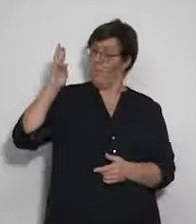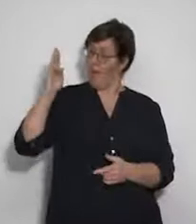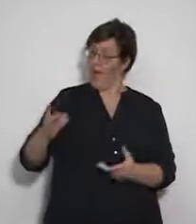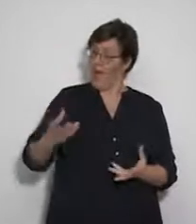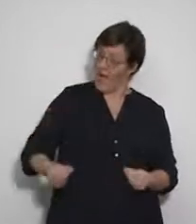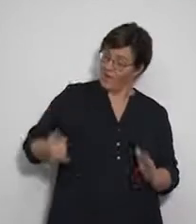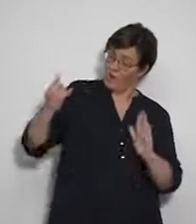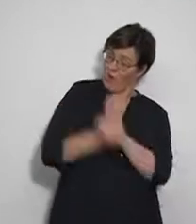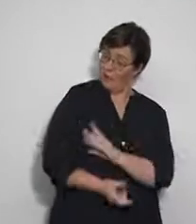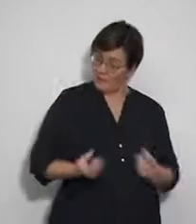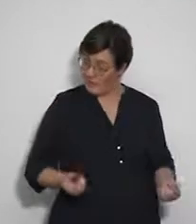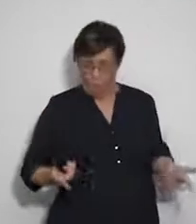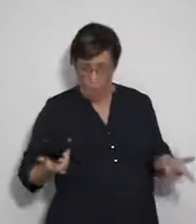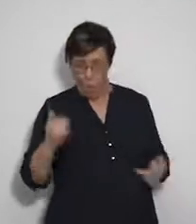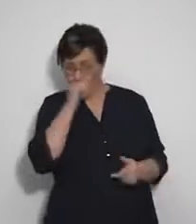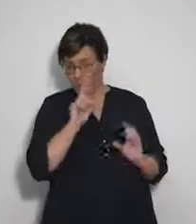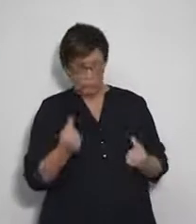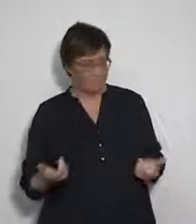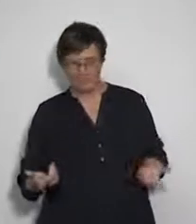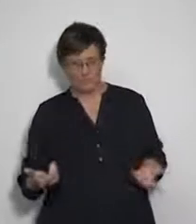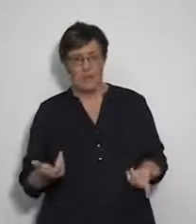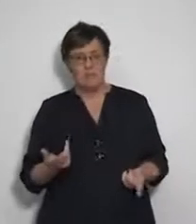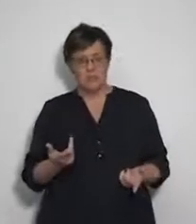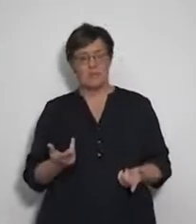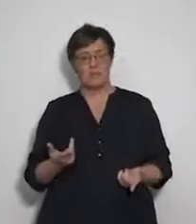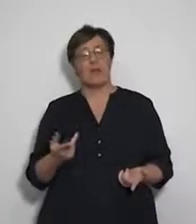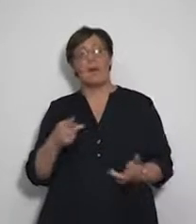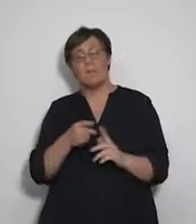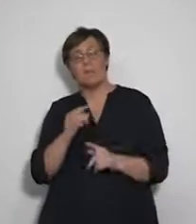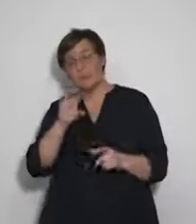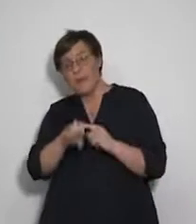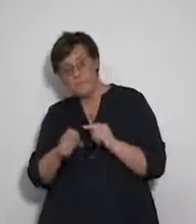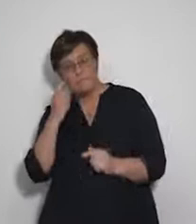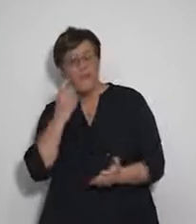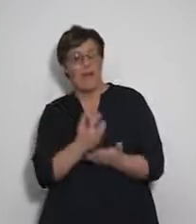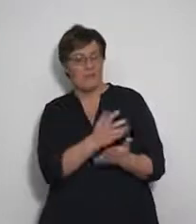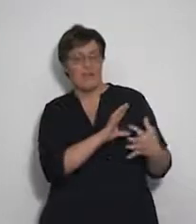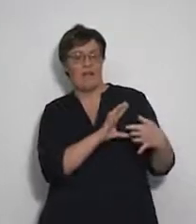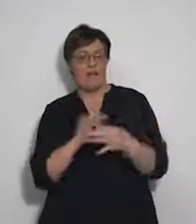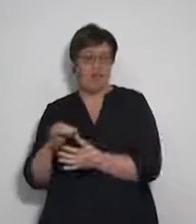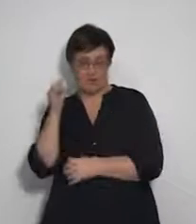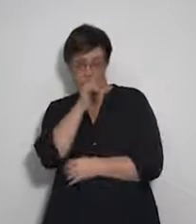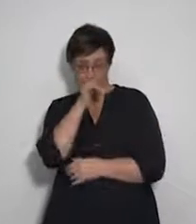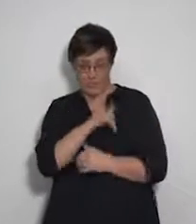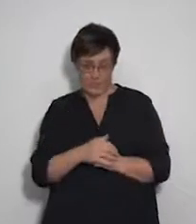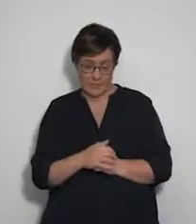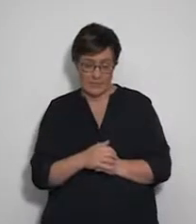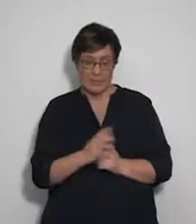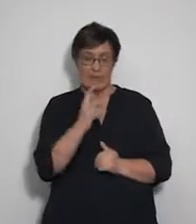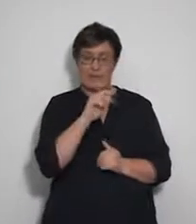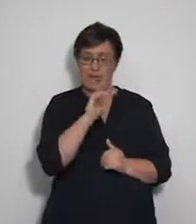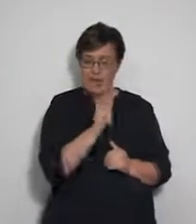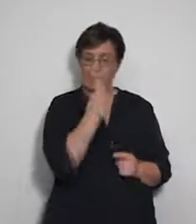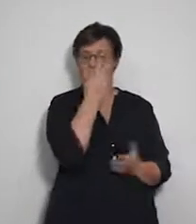that individual committed the crime. So part of convicting a criminal is being able to find evidence that links him to the crime.